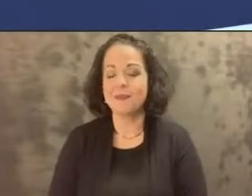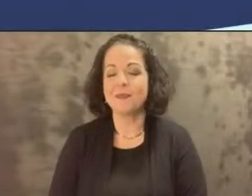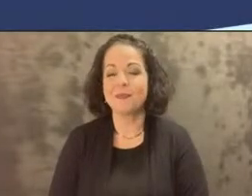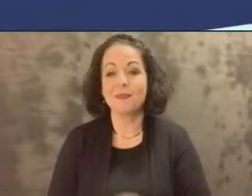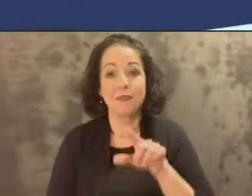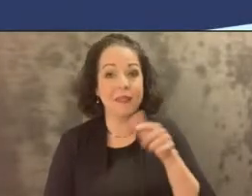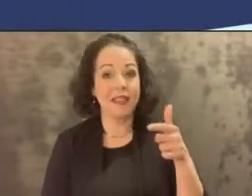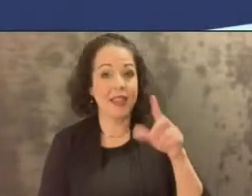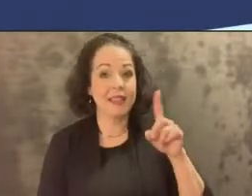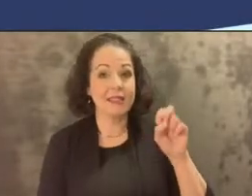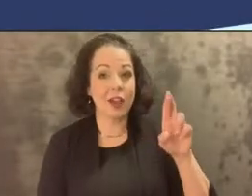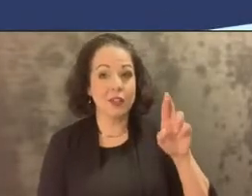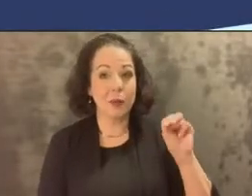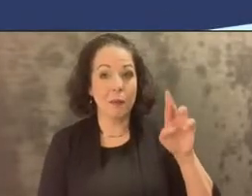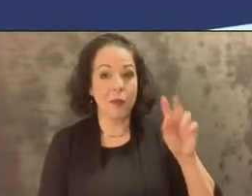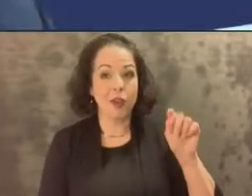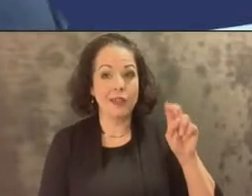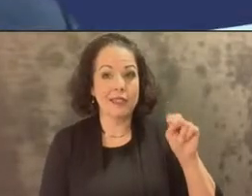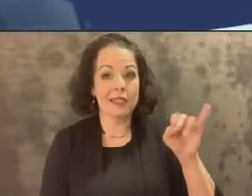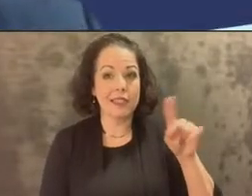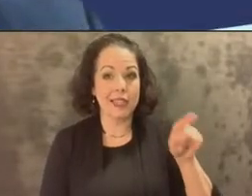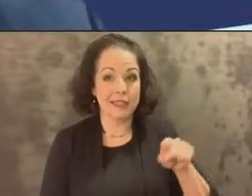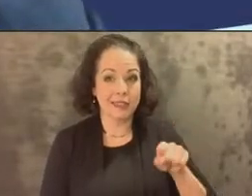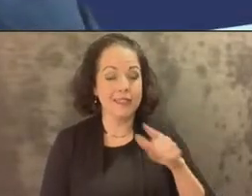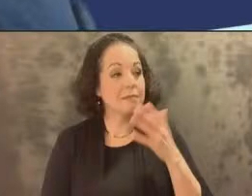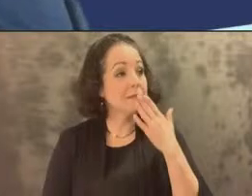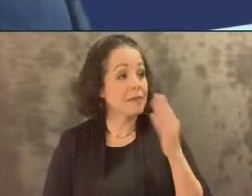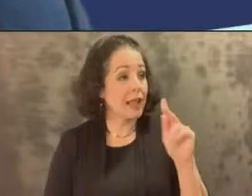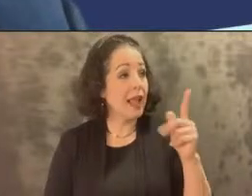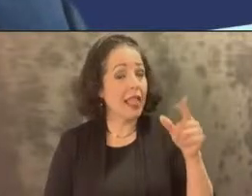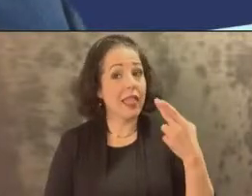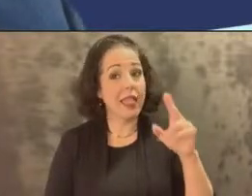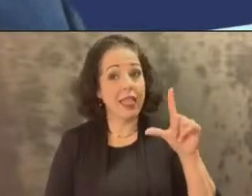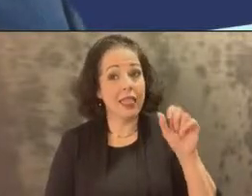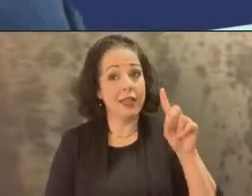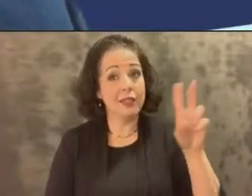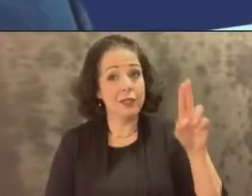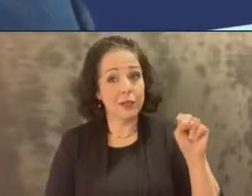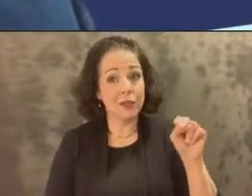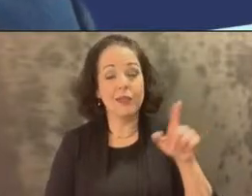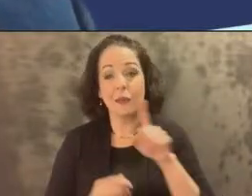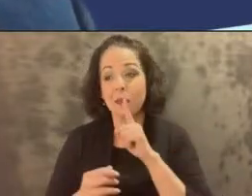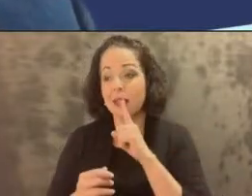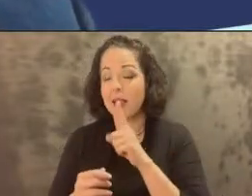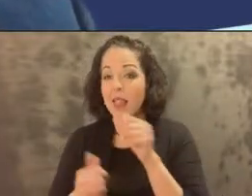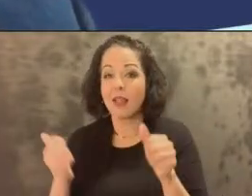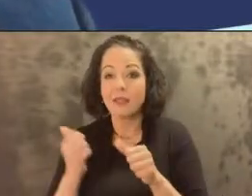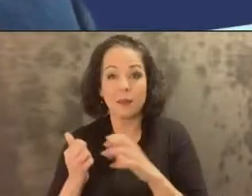please. Dr. Caldoon and the DAR subcommittee